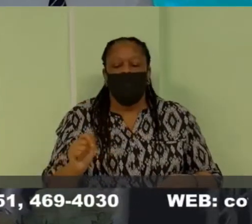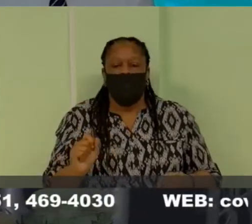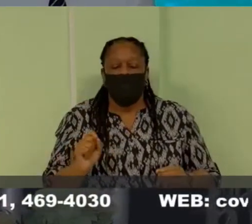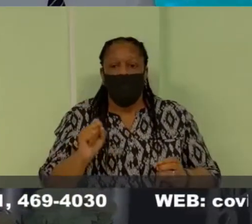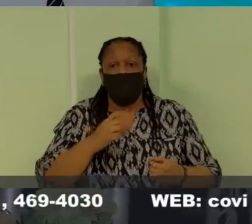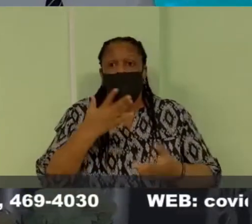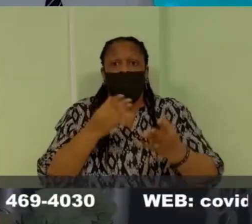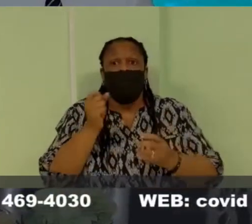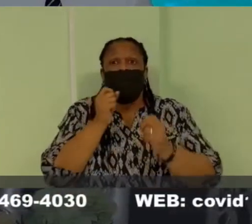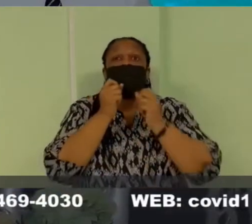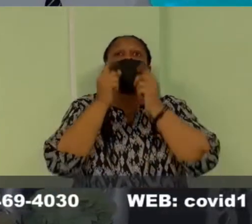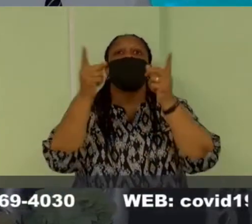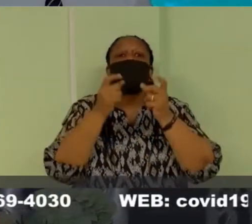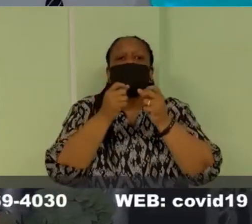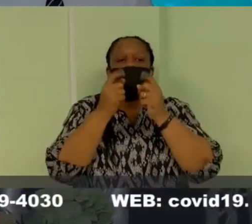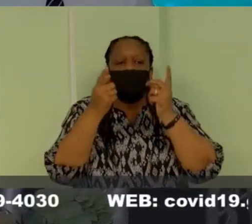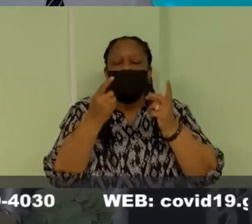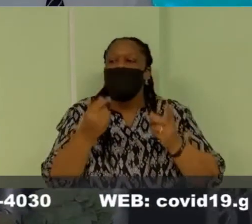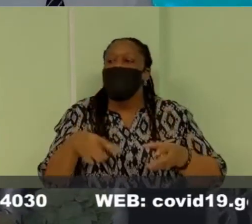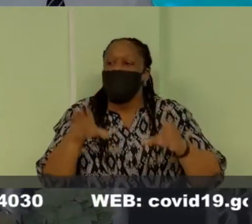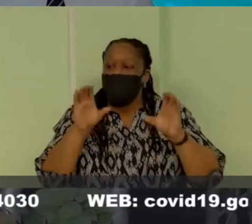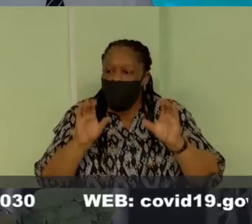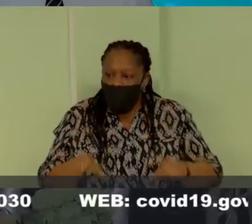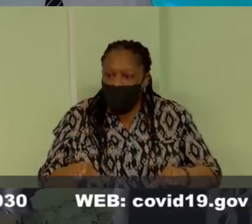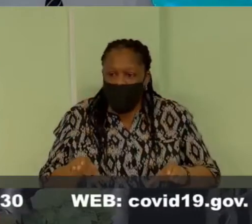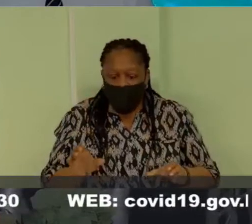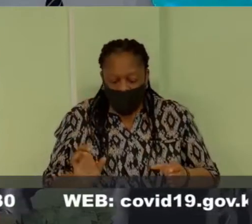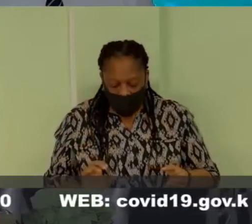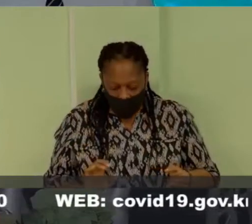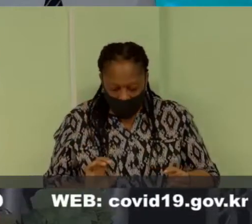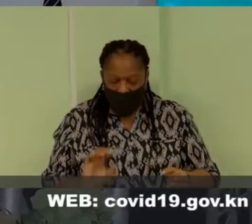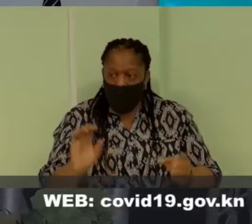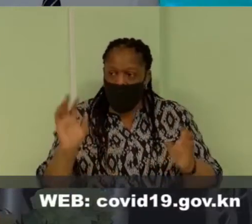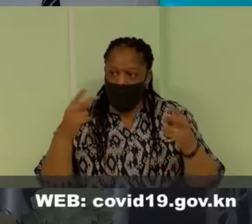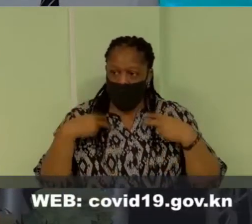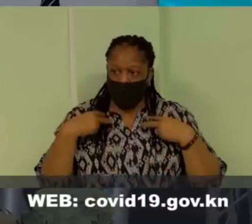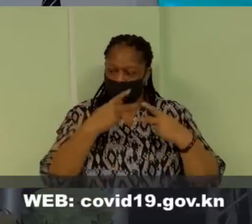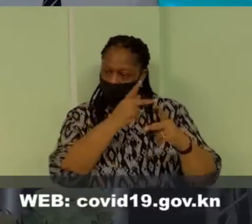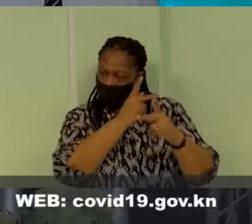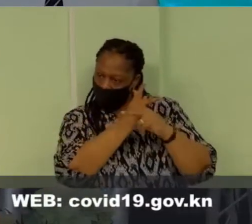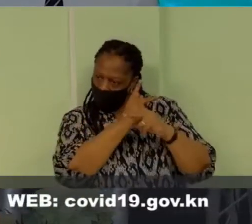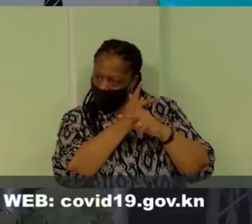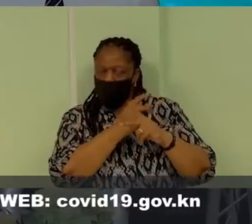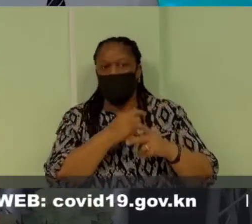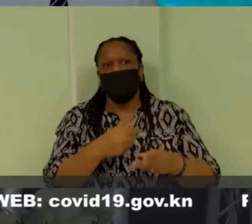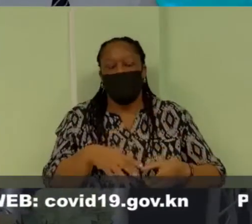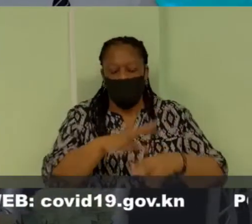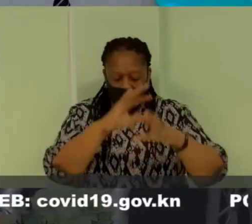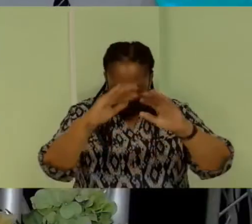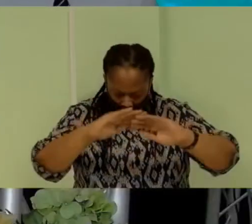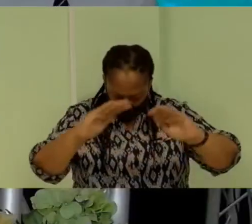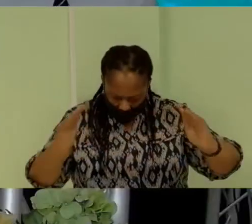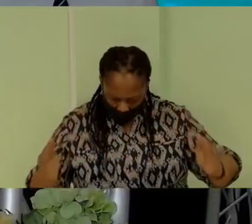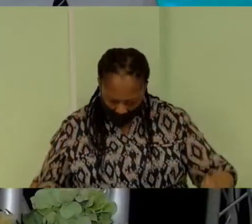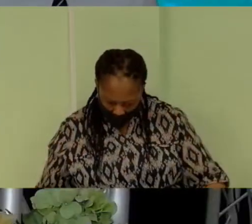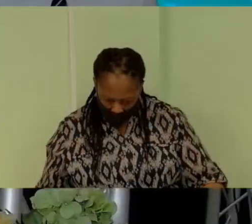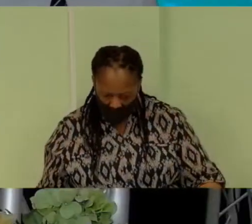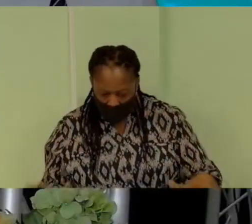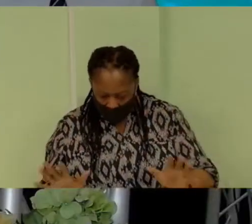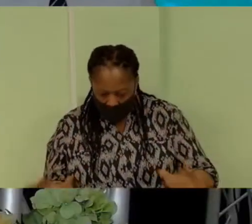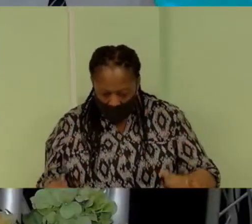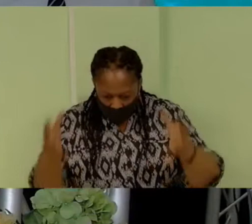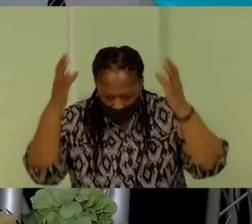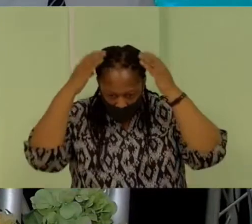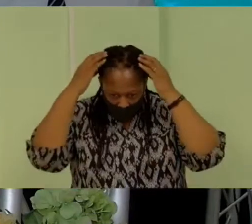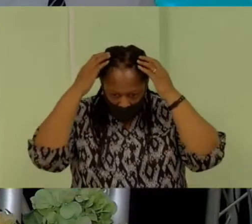being generated that can be filled with COVID-19 particles, these boxes, if they're placed over the person's head